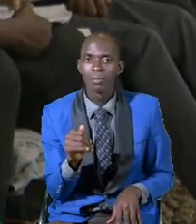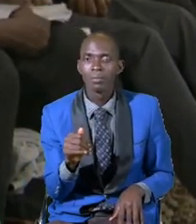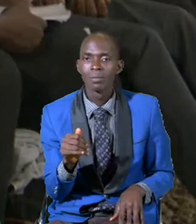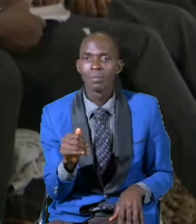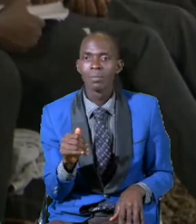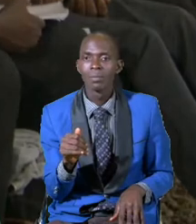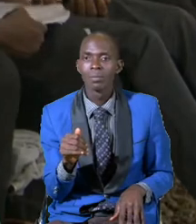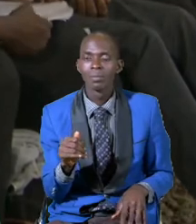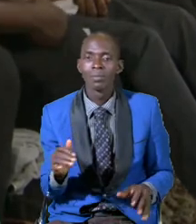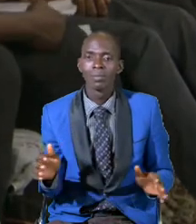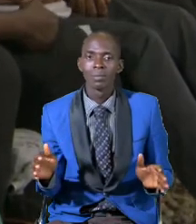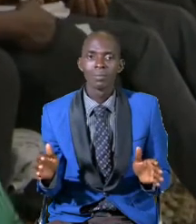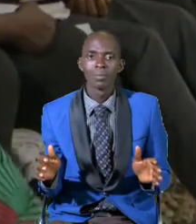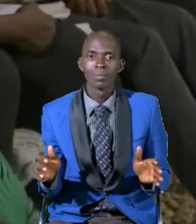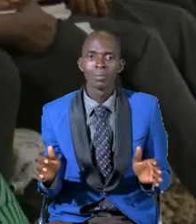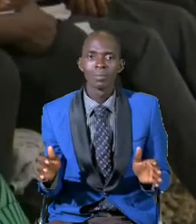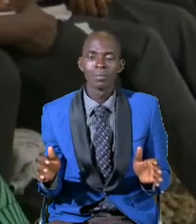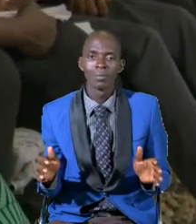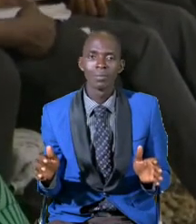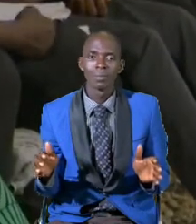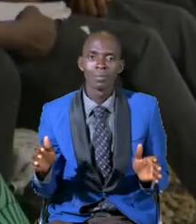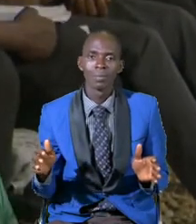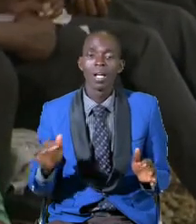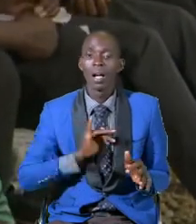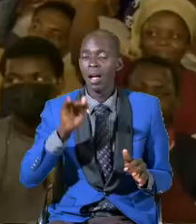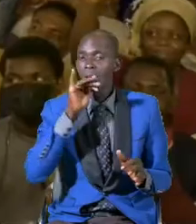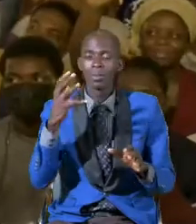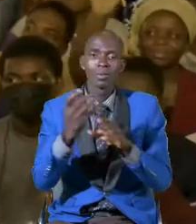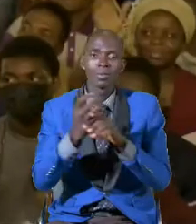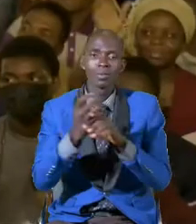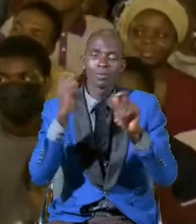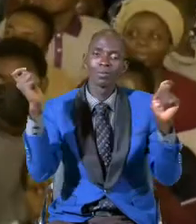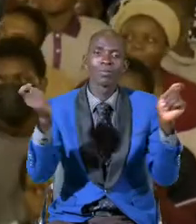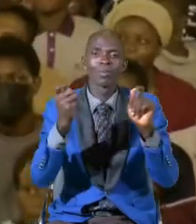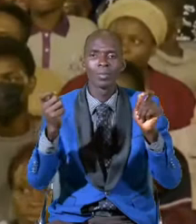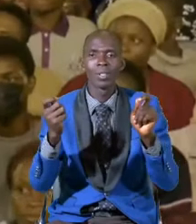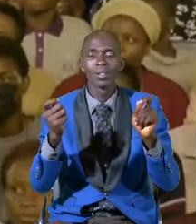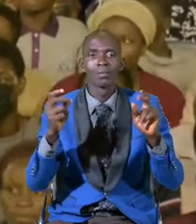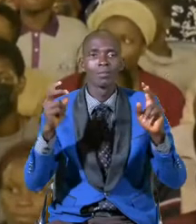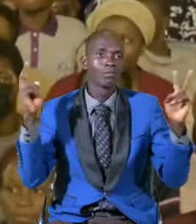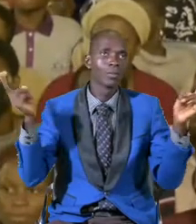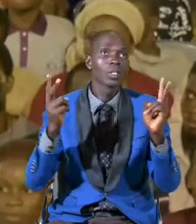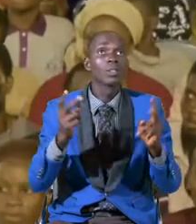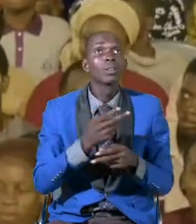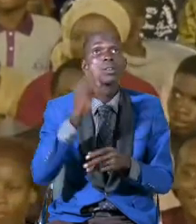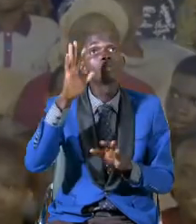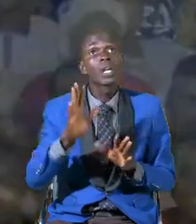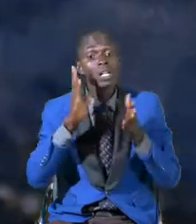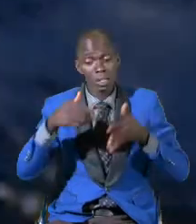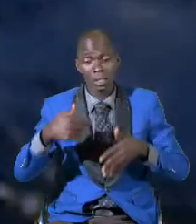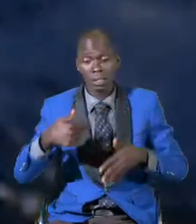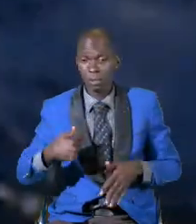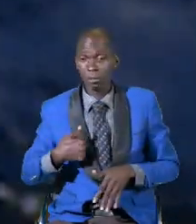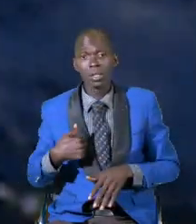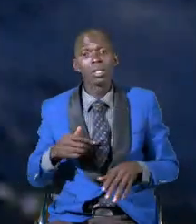how to say. They don't like to say that about themselves. They say, Pastor, leave me where I am. I'm a grasshopper.